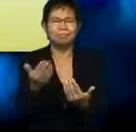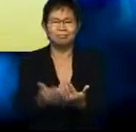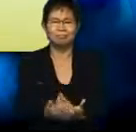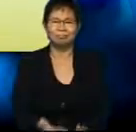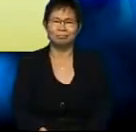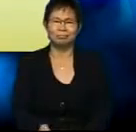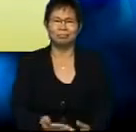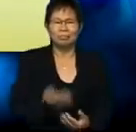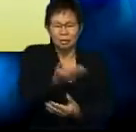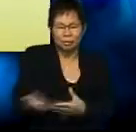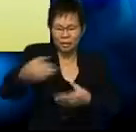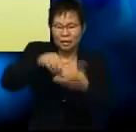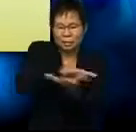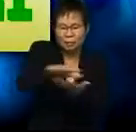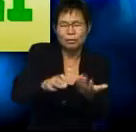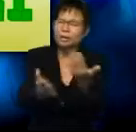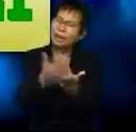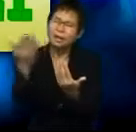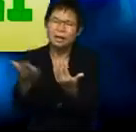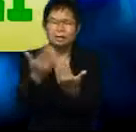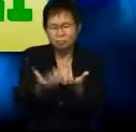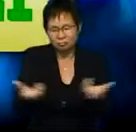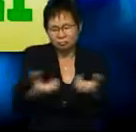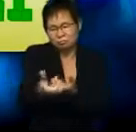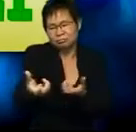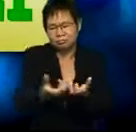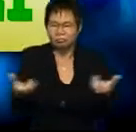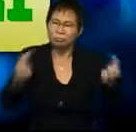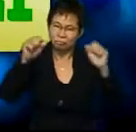The substances in a mixture can be separated.